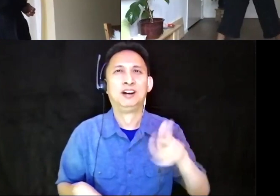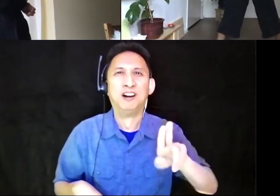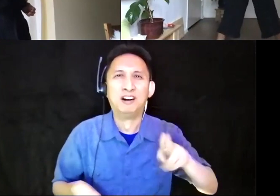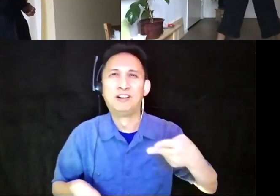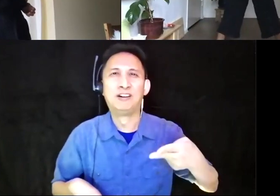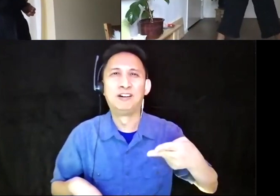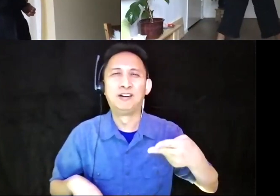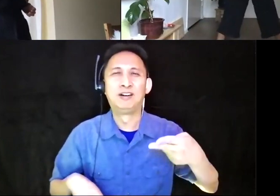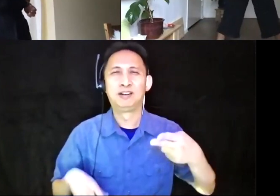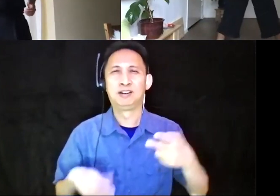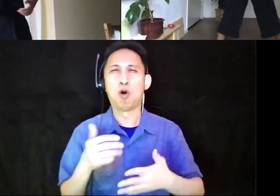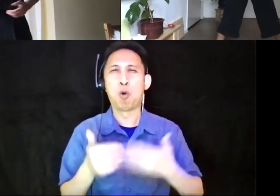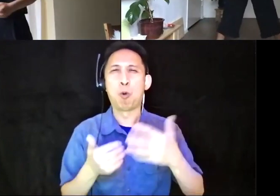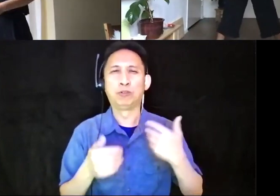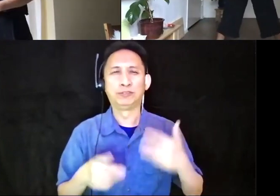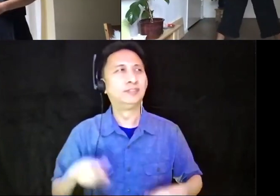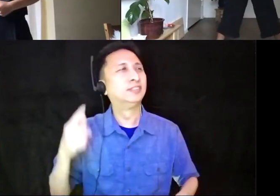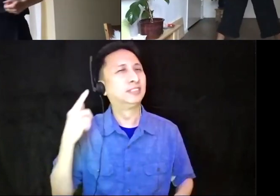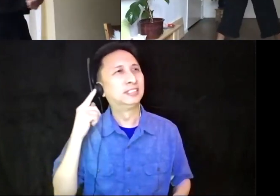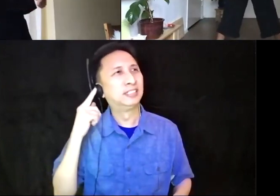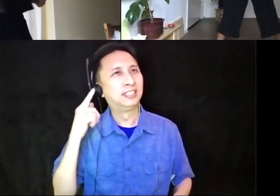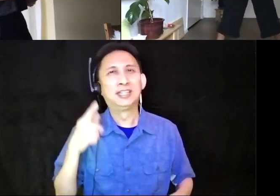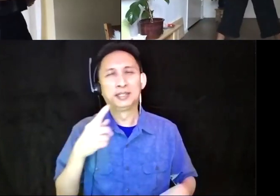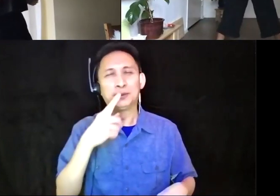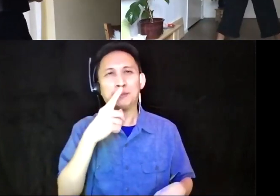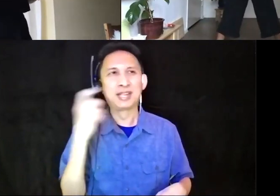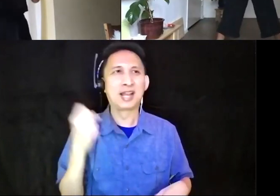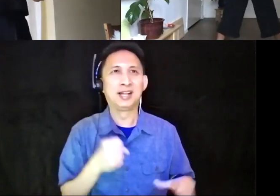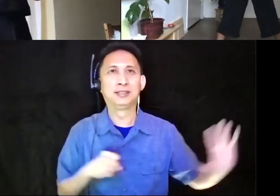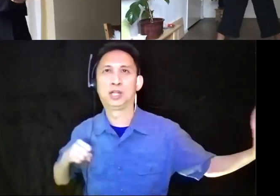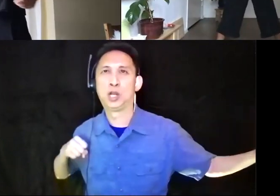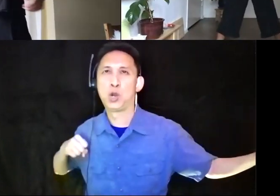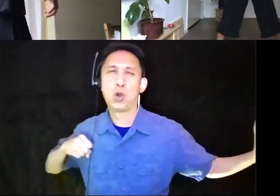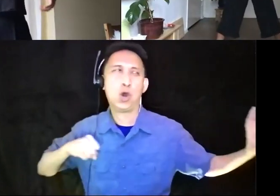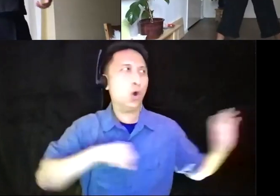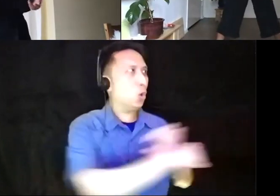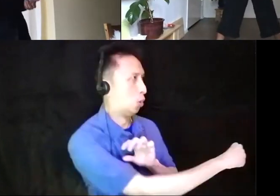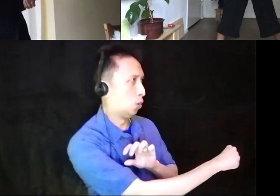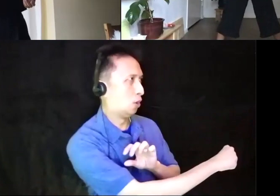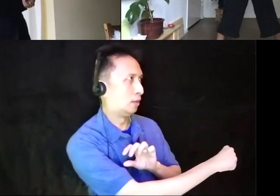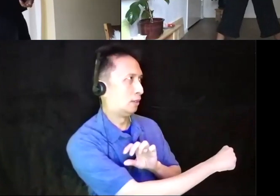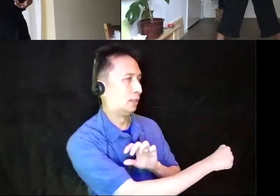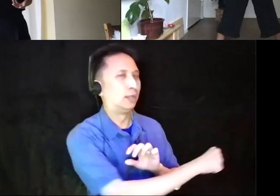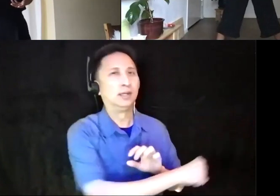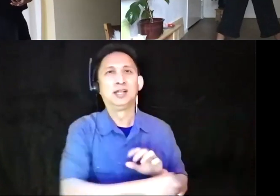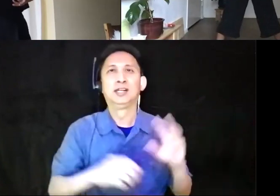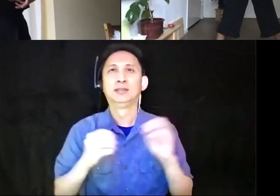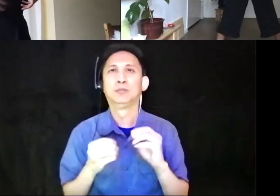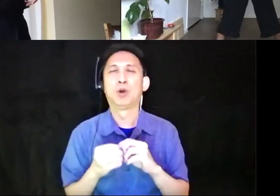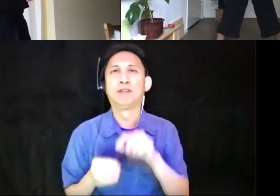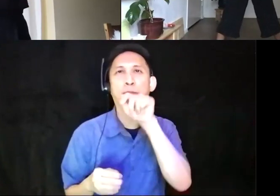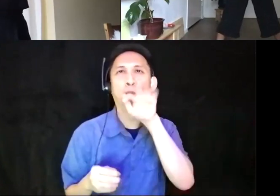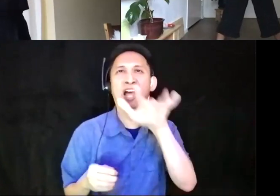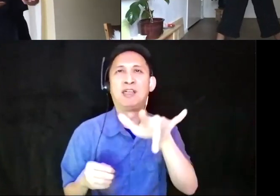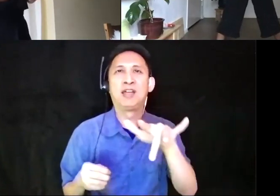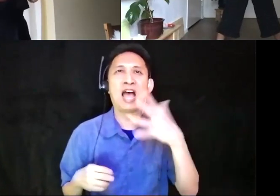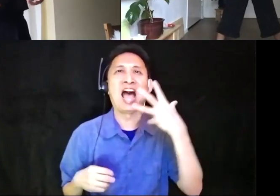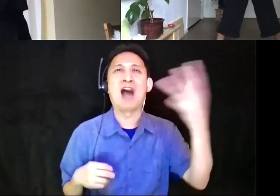like because you're really whipping your lungs, it's an externalization of